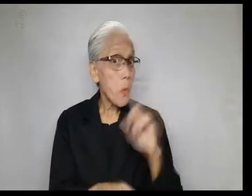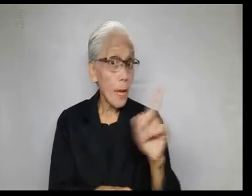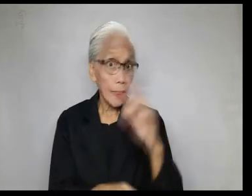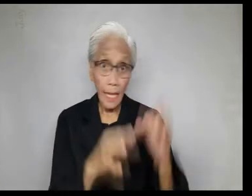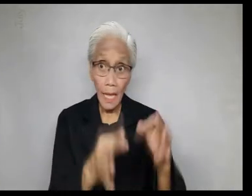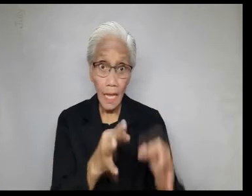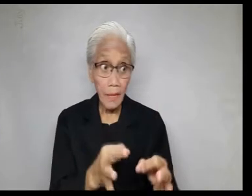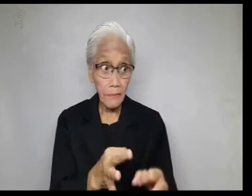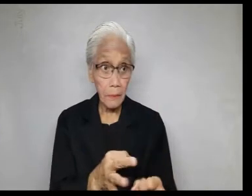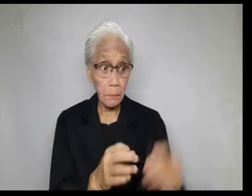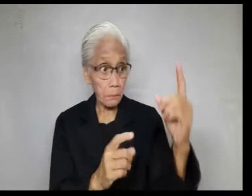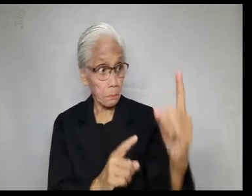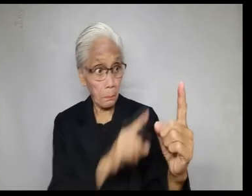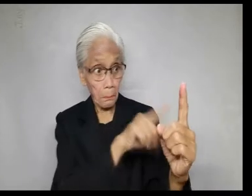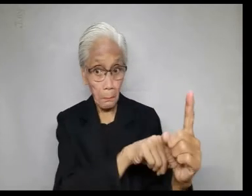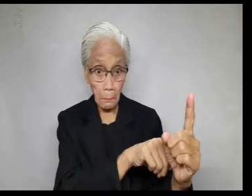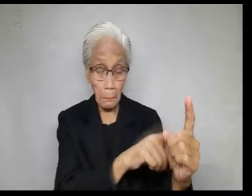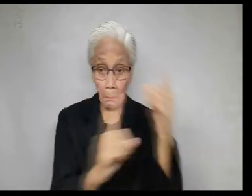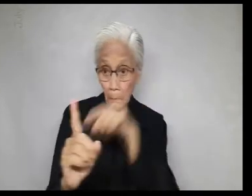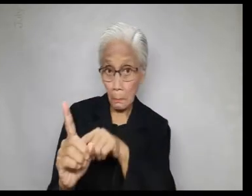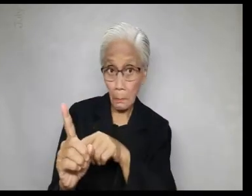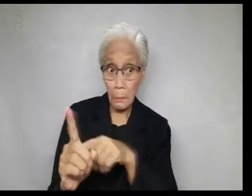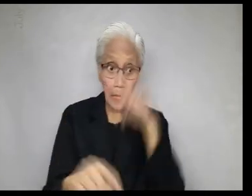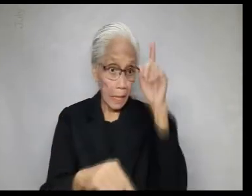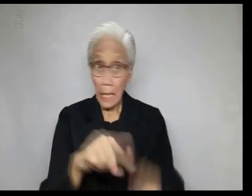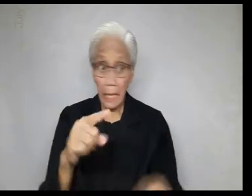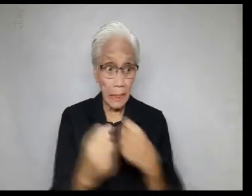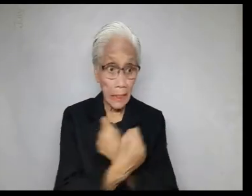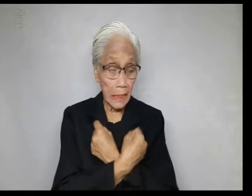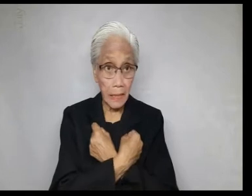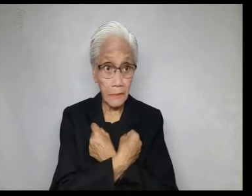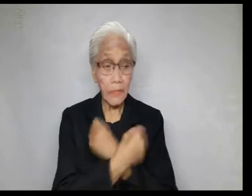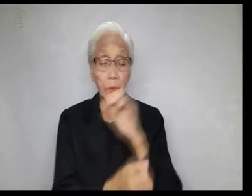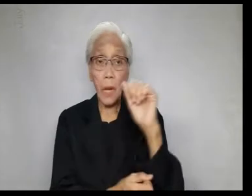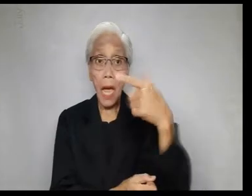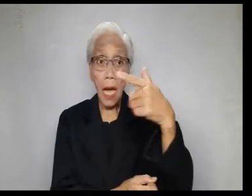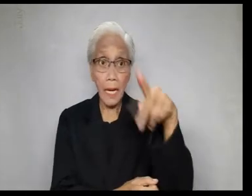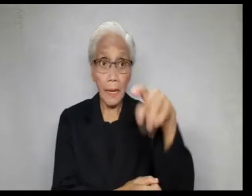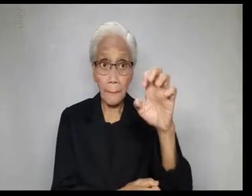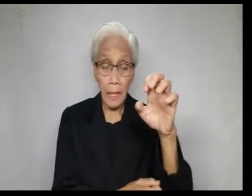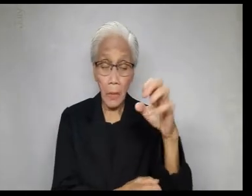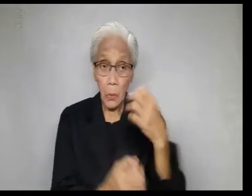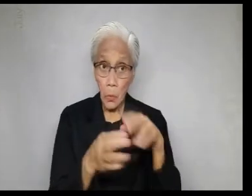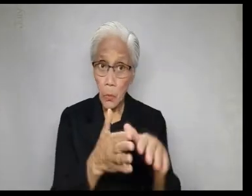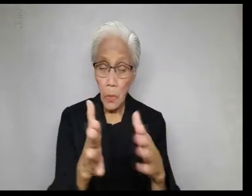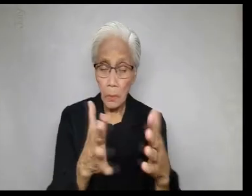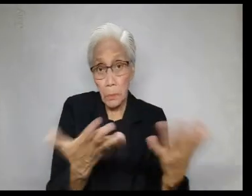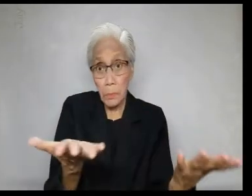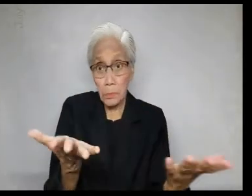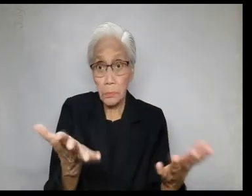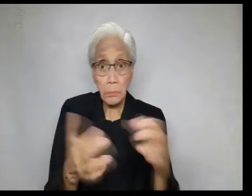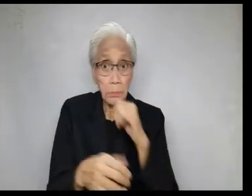love. Now, what if he or she could not lead the person to love in an agape